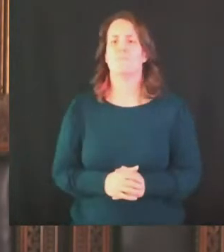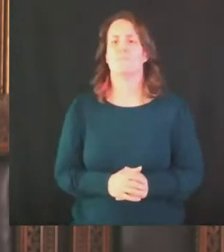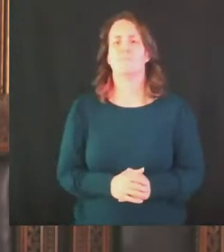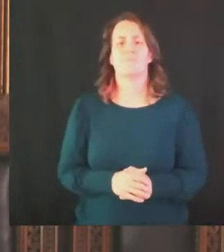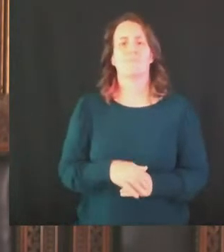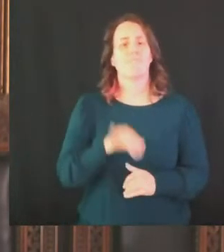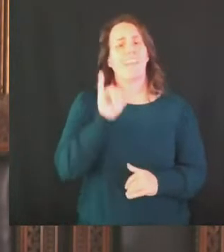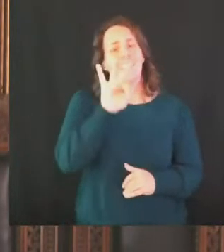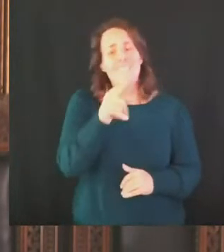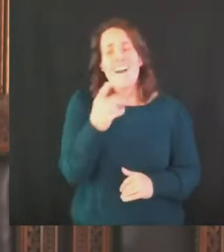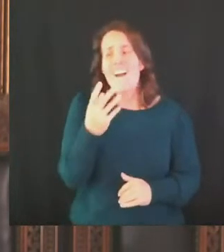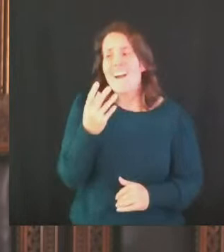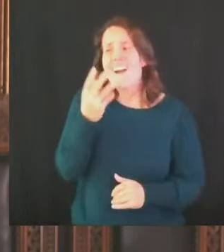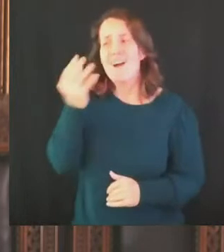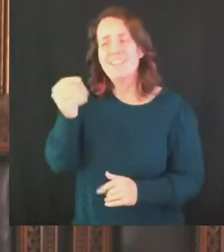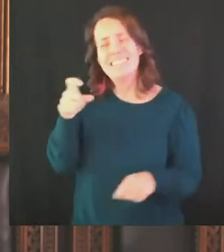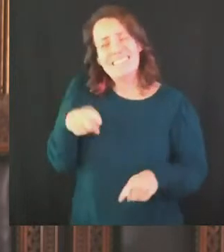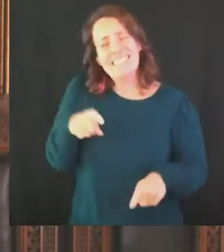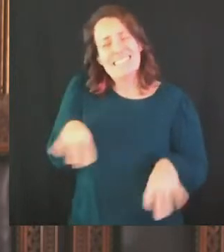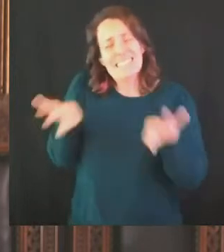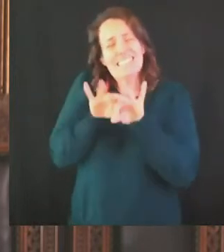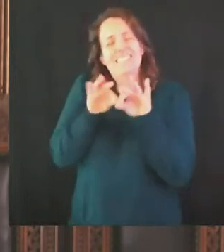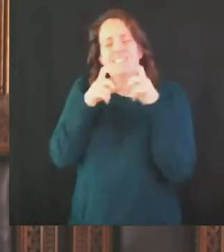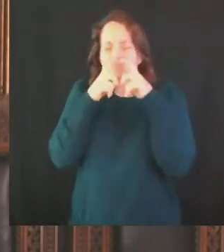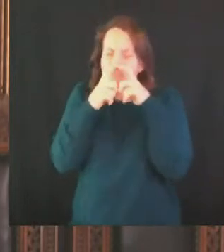in retail outlets,